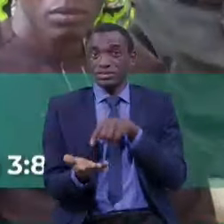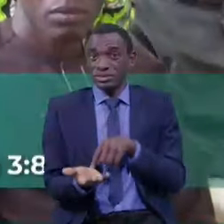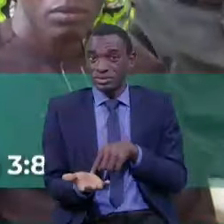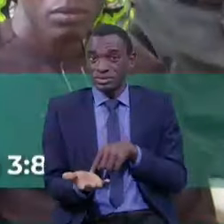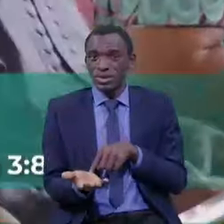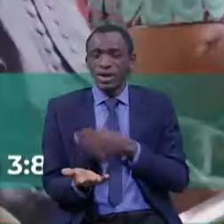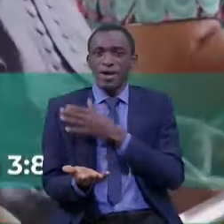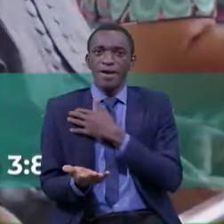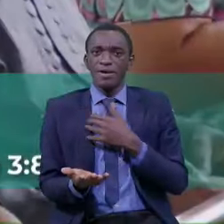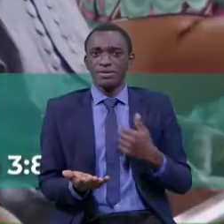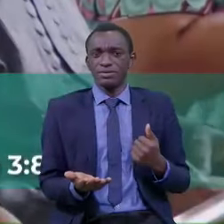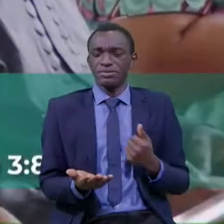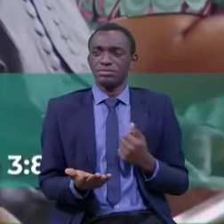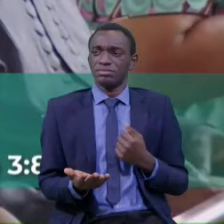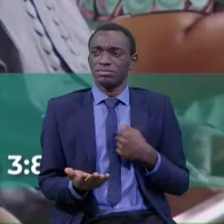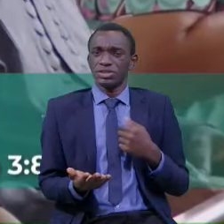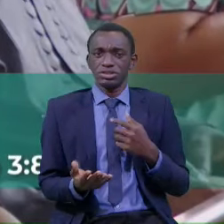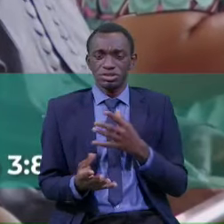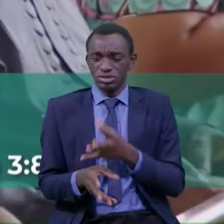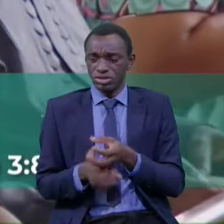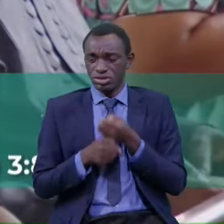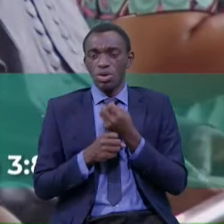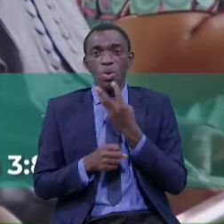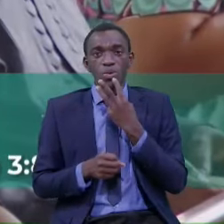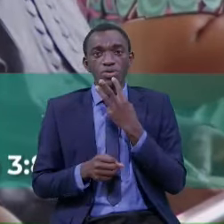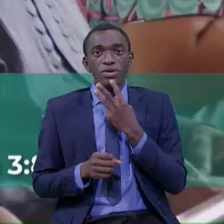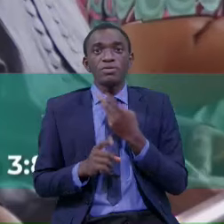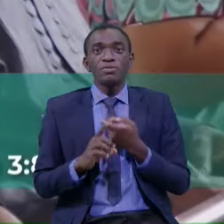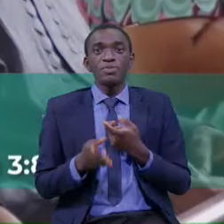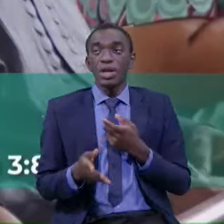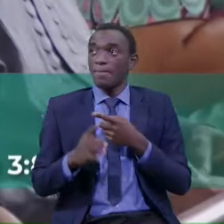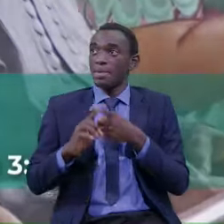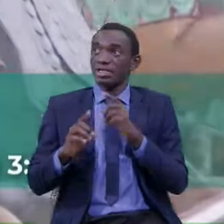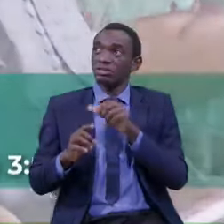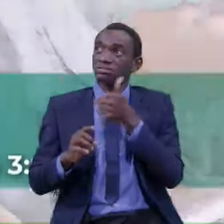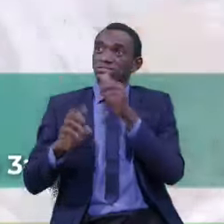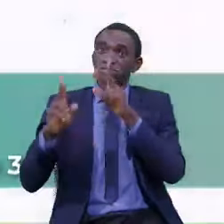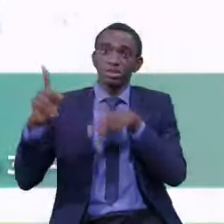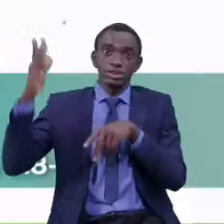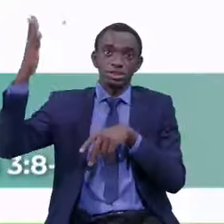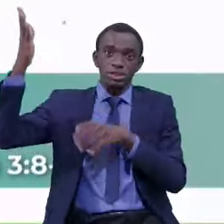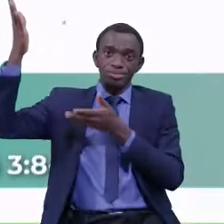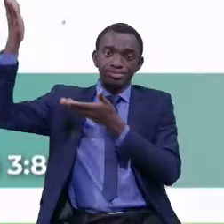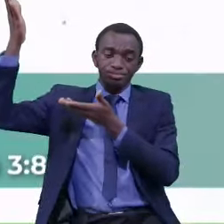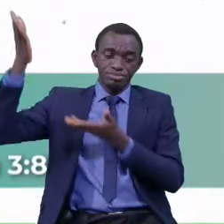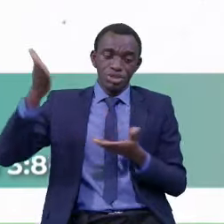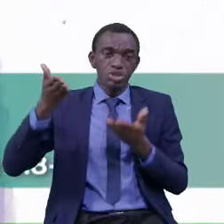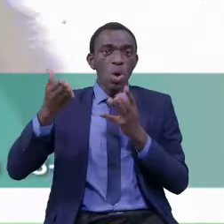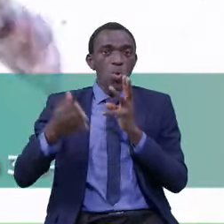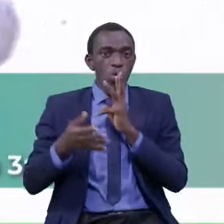ceiling bring water. No, but there ain't somebody there brings the water.